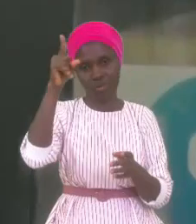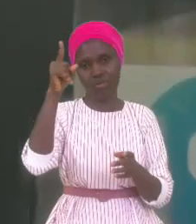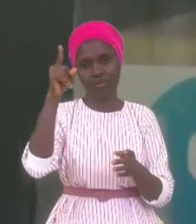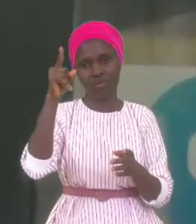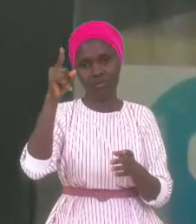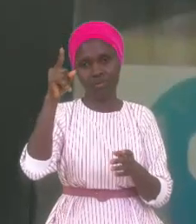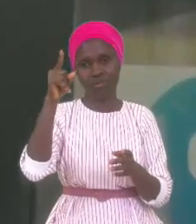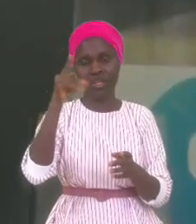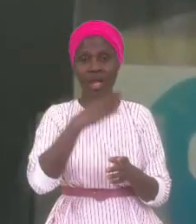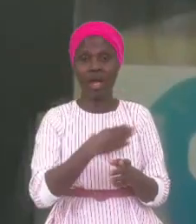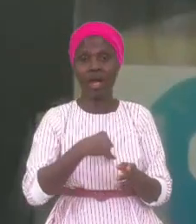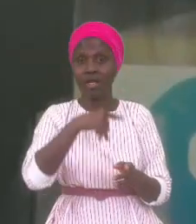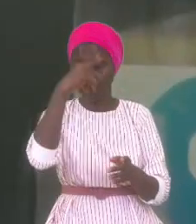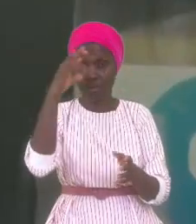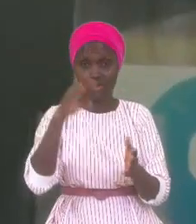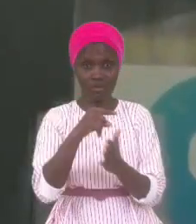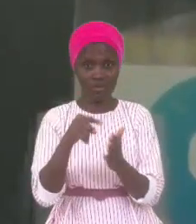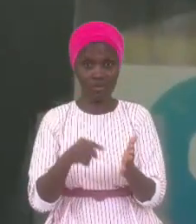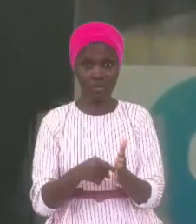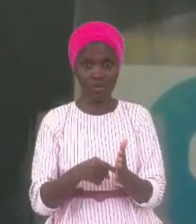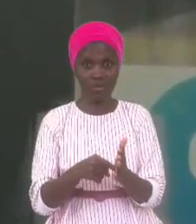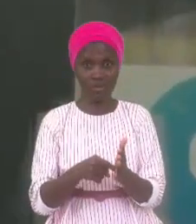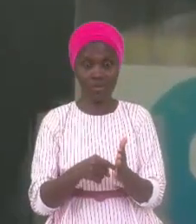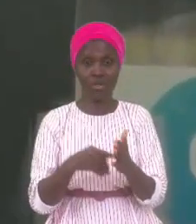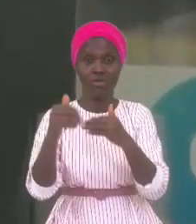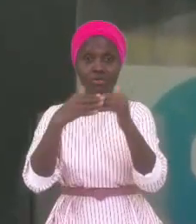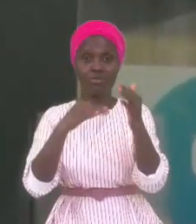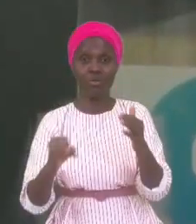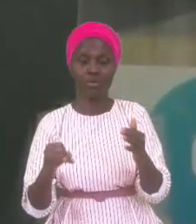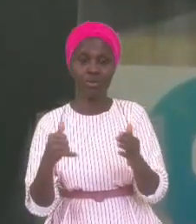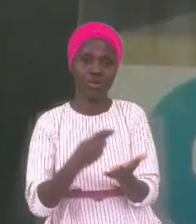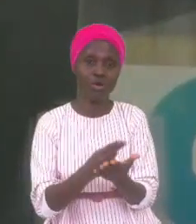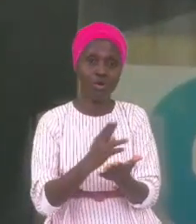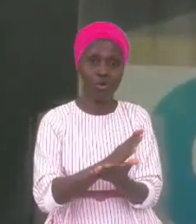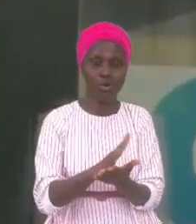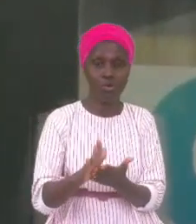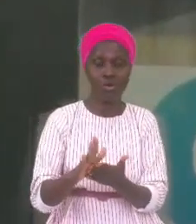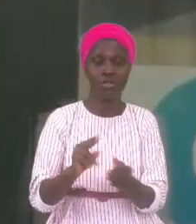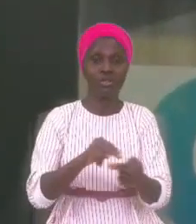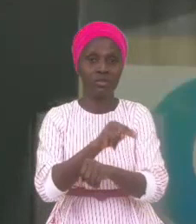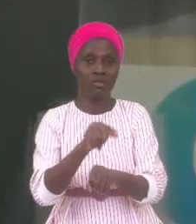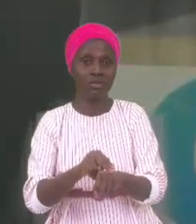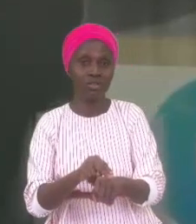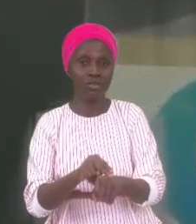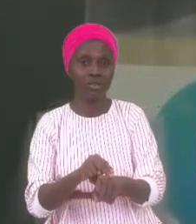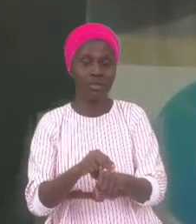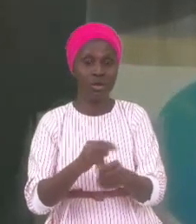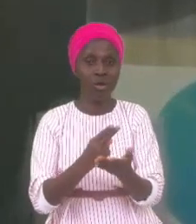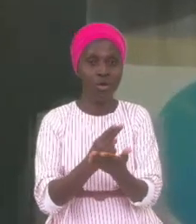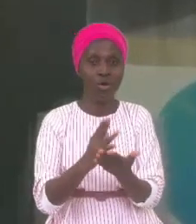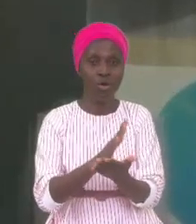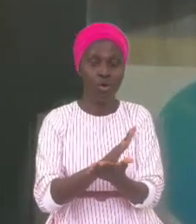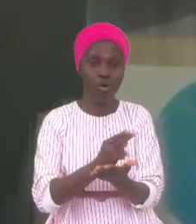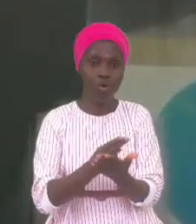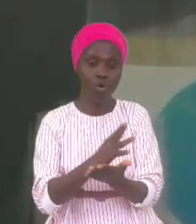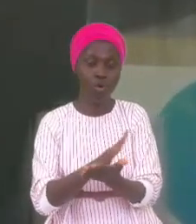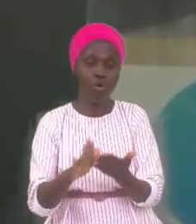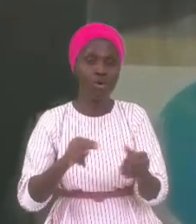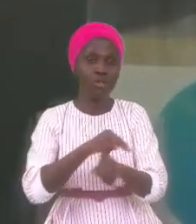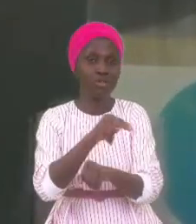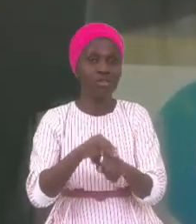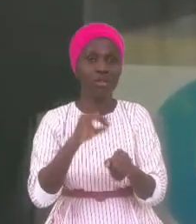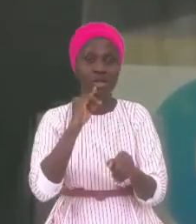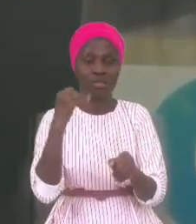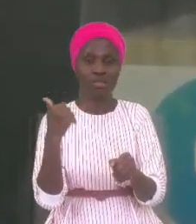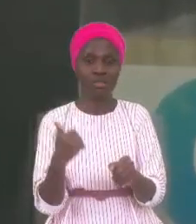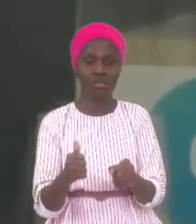of this, it's building a holy nation. The holy nation now is a symbol, a metaphor for the church.